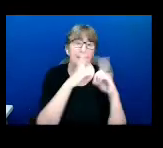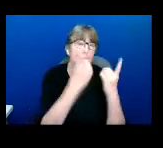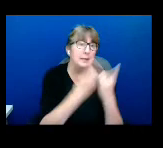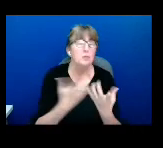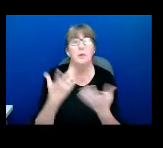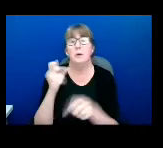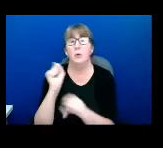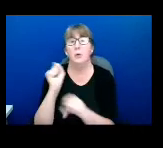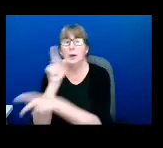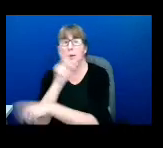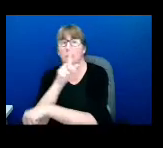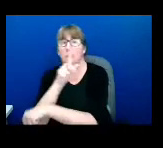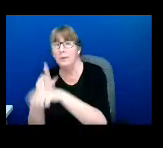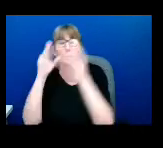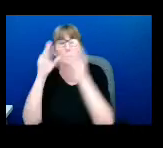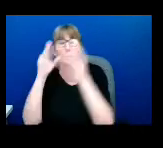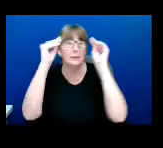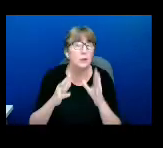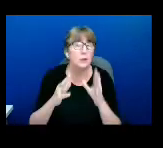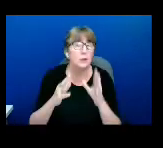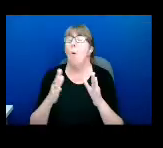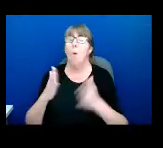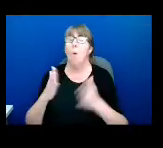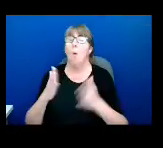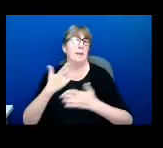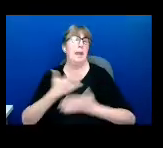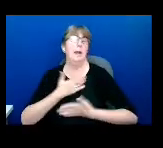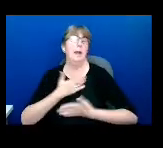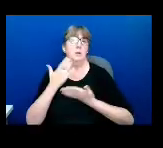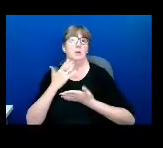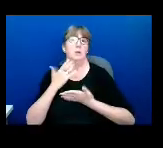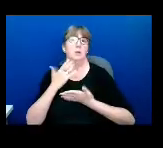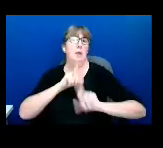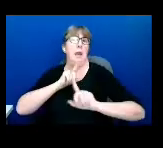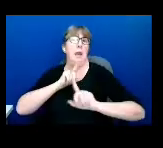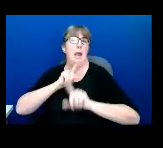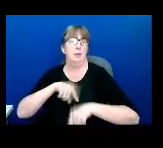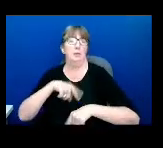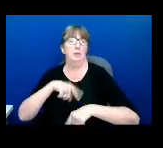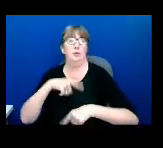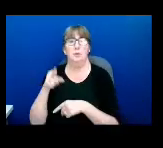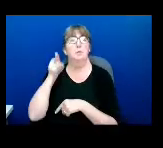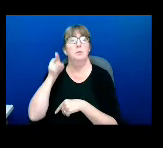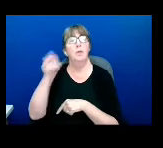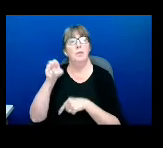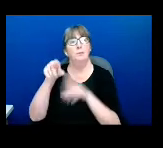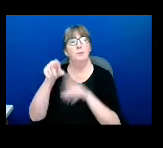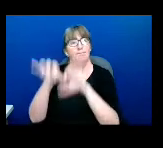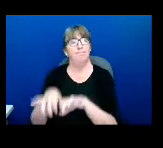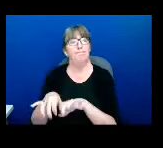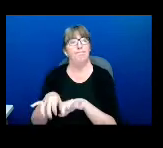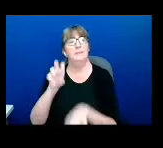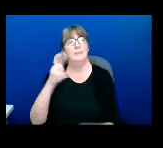I'd be happy to answer those throughout the duration of this program. You can just put those in the comment box. I'd be happy to address